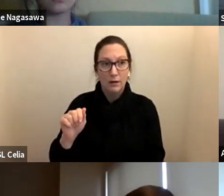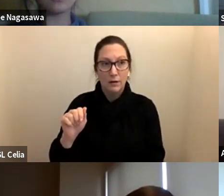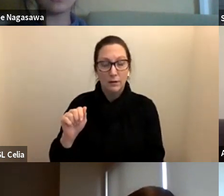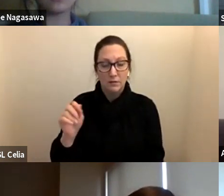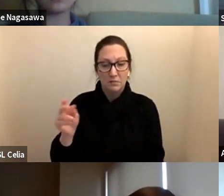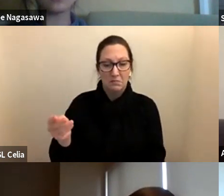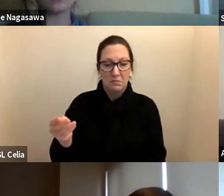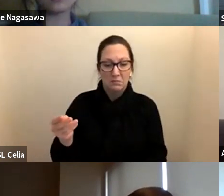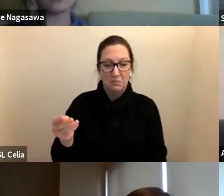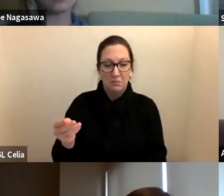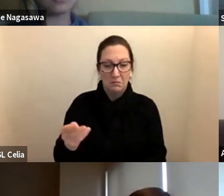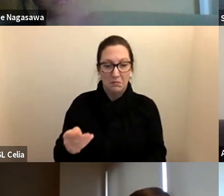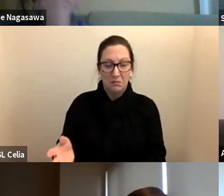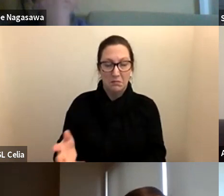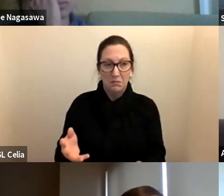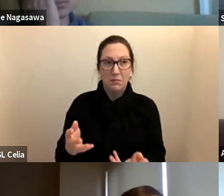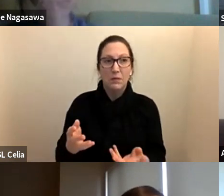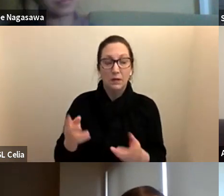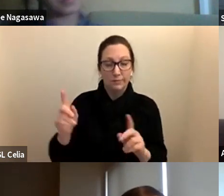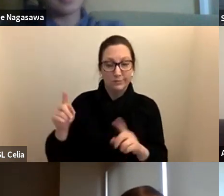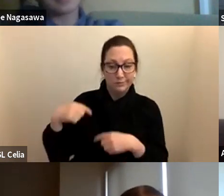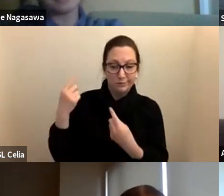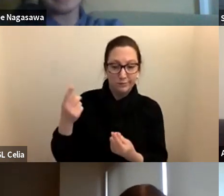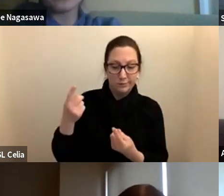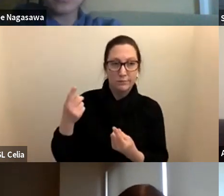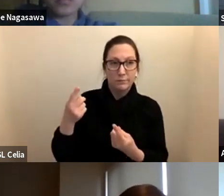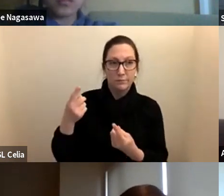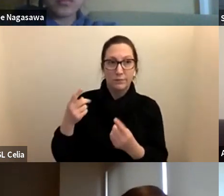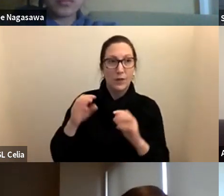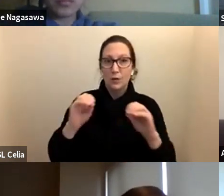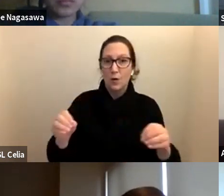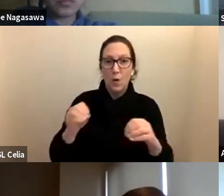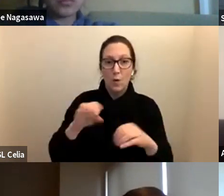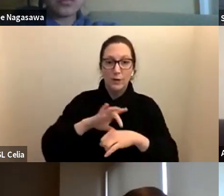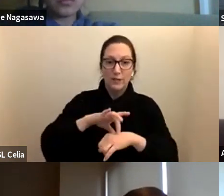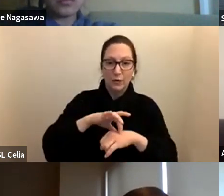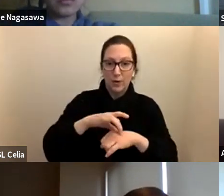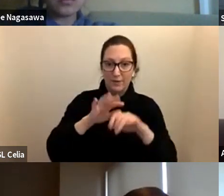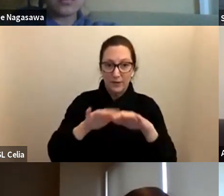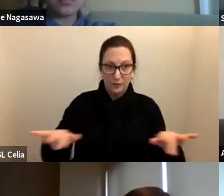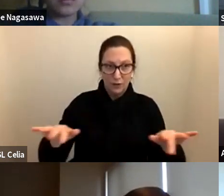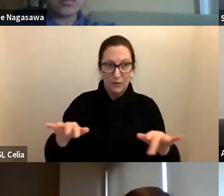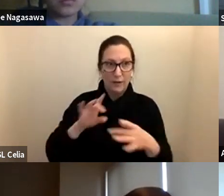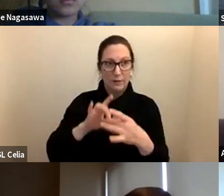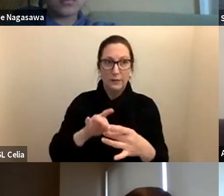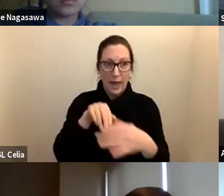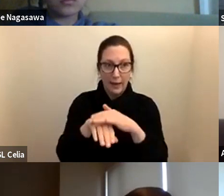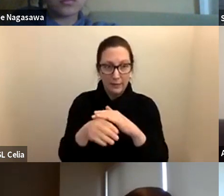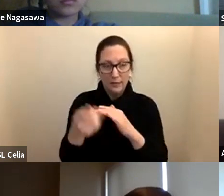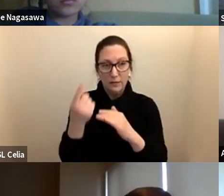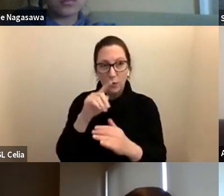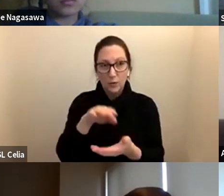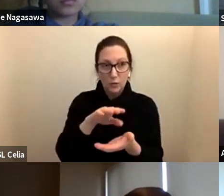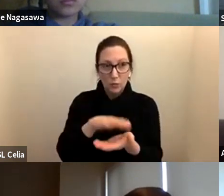indicated that historically there was not geographic diversity in terms of access to these schools,